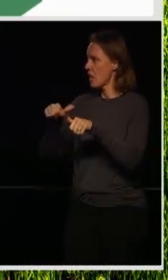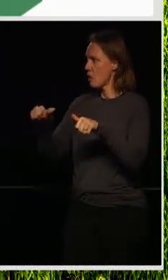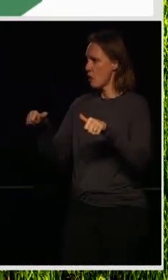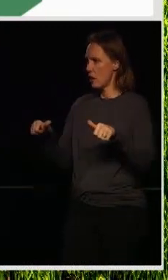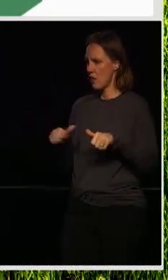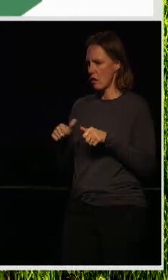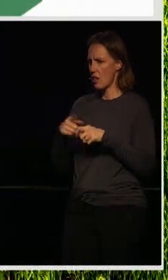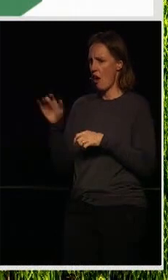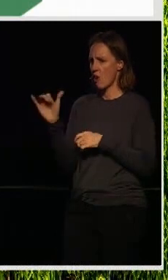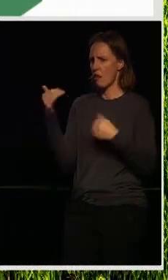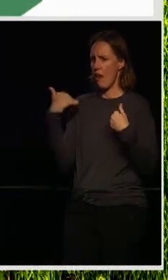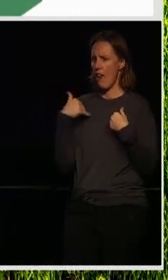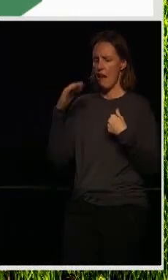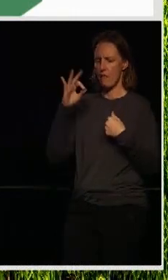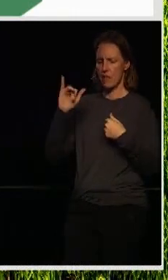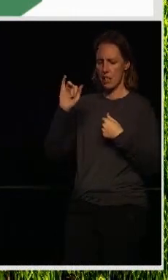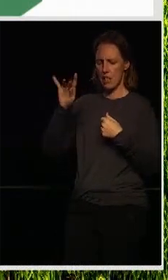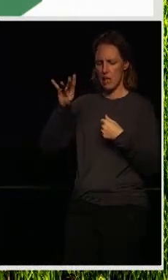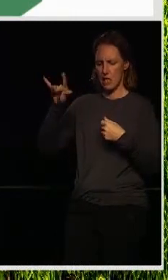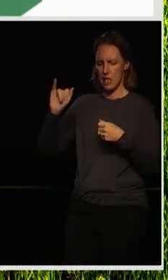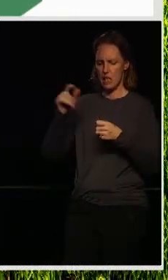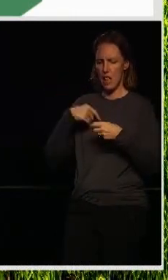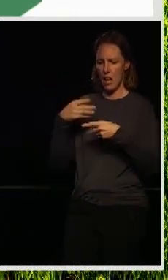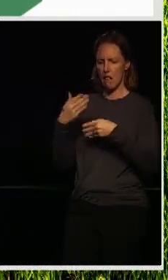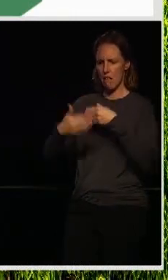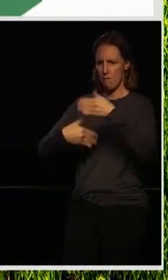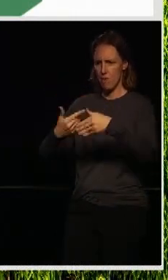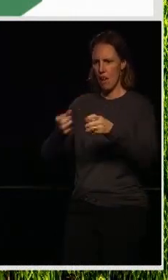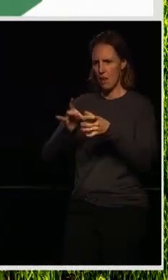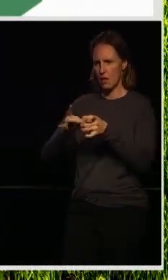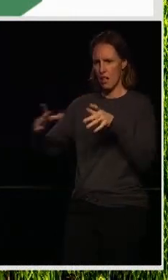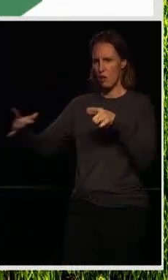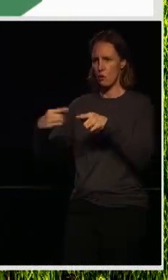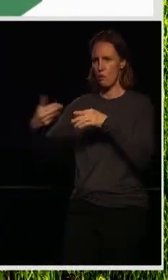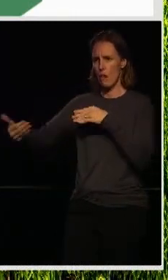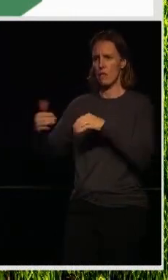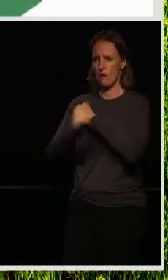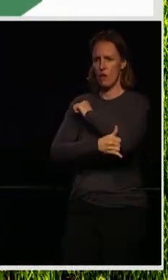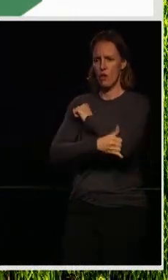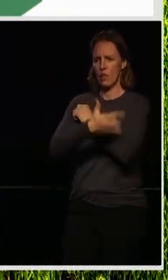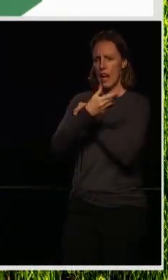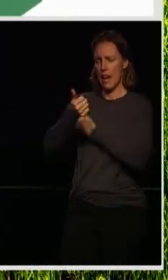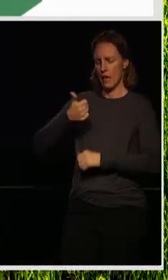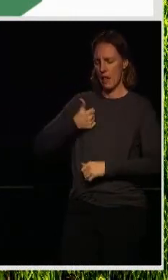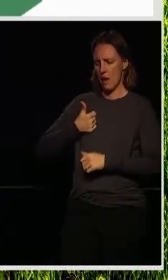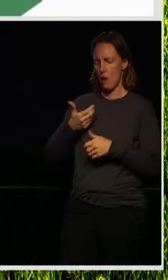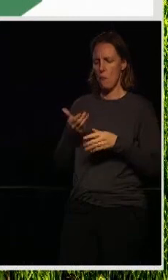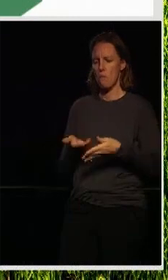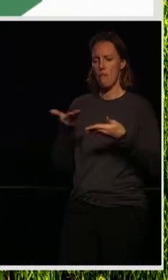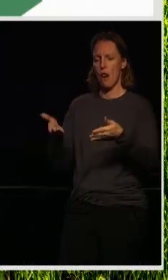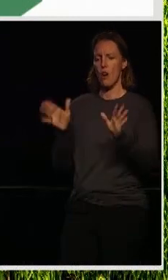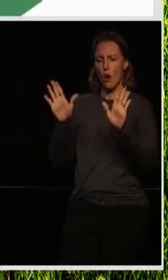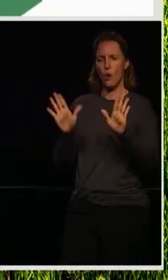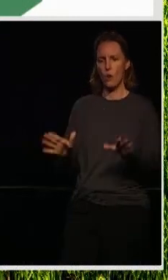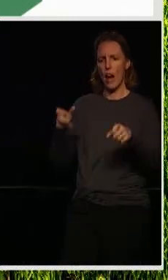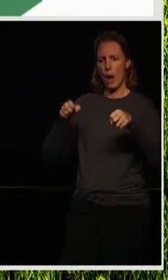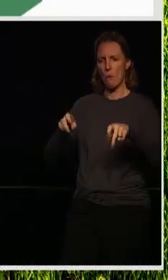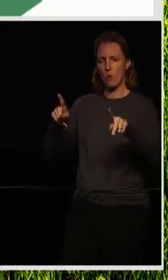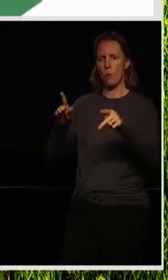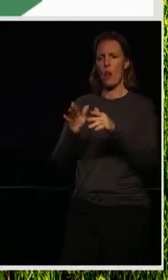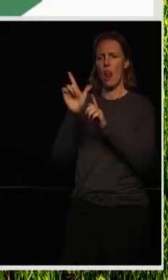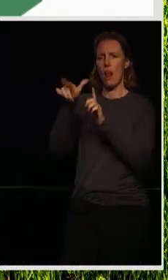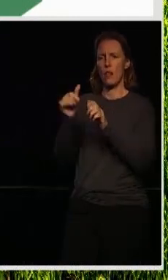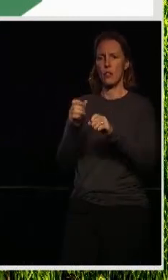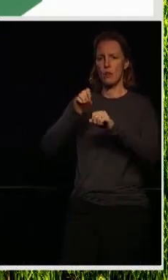have facilities and operations that extend to the rest of the country and Canada, providing a great opportunity to later distribute